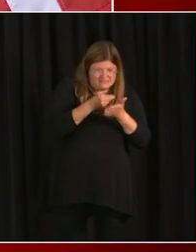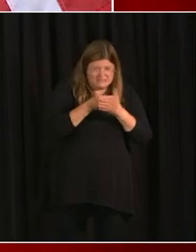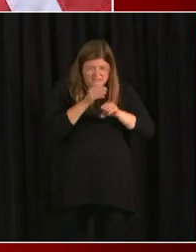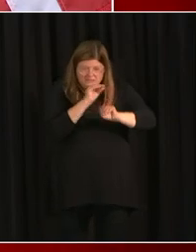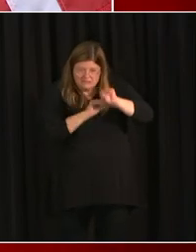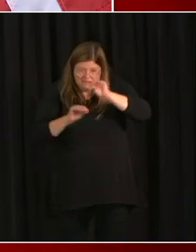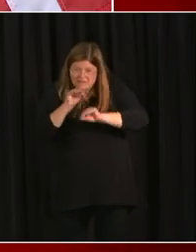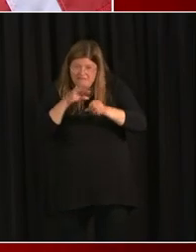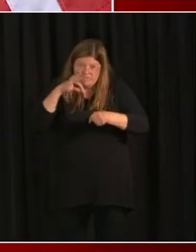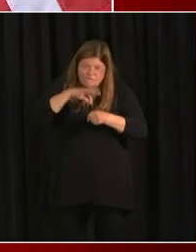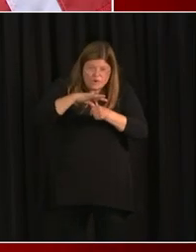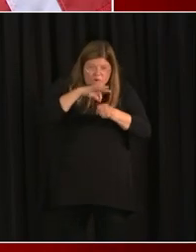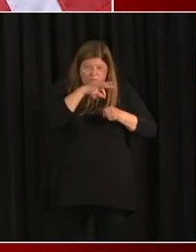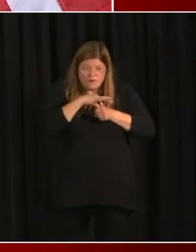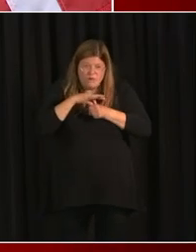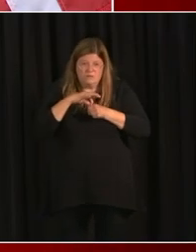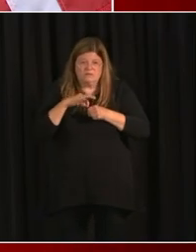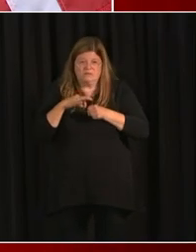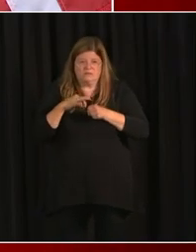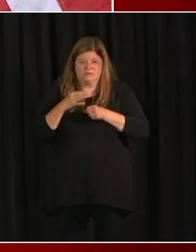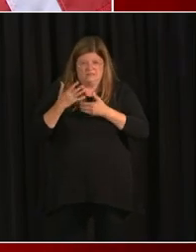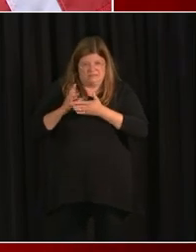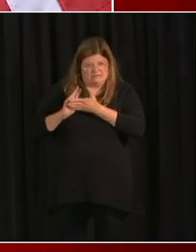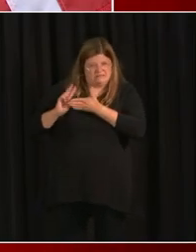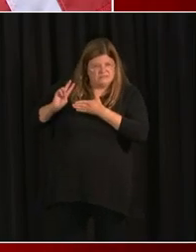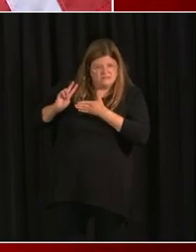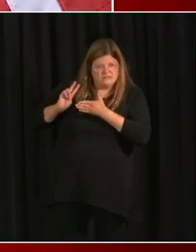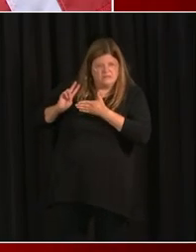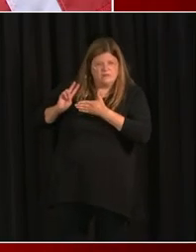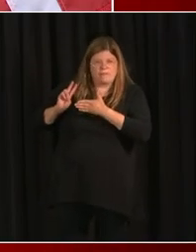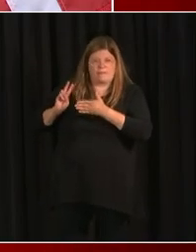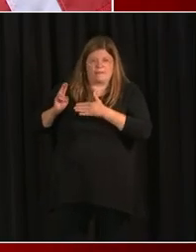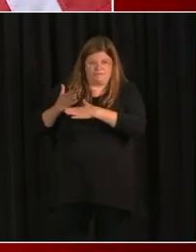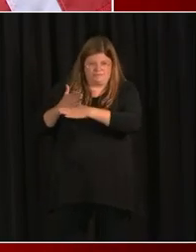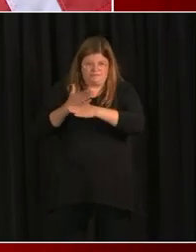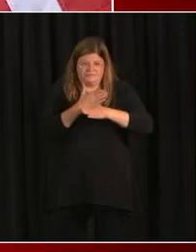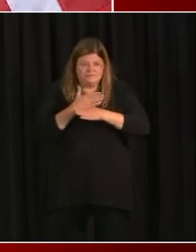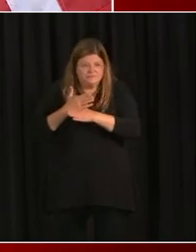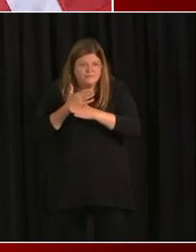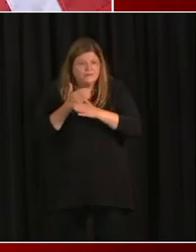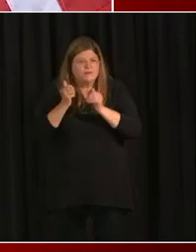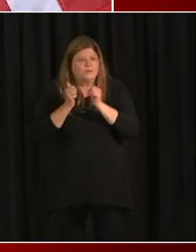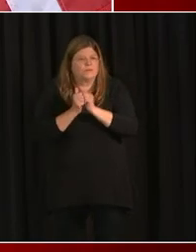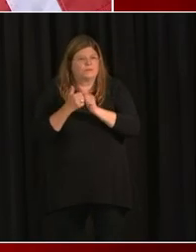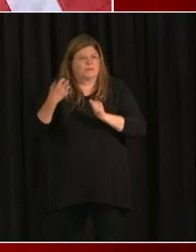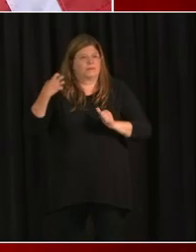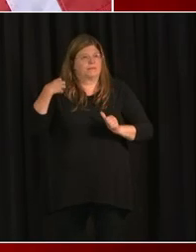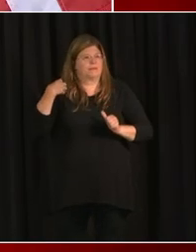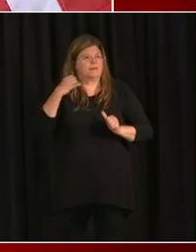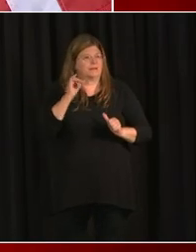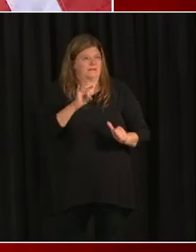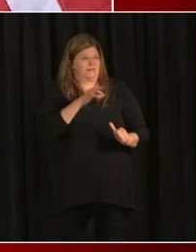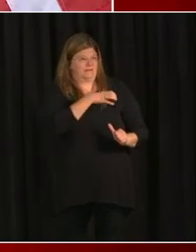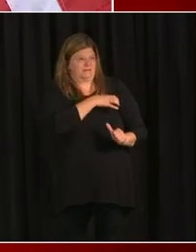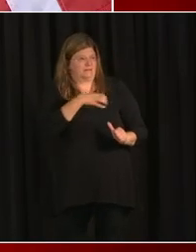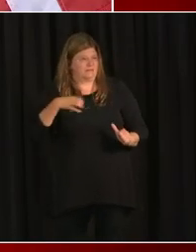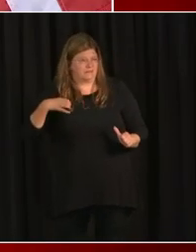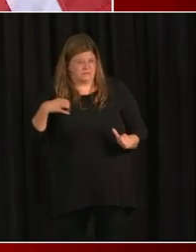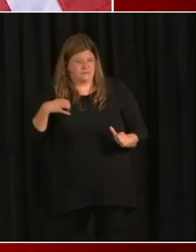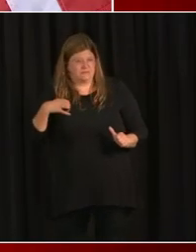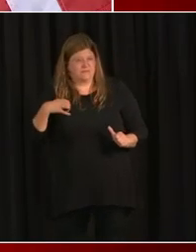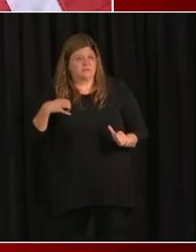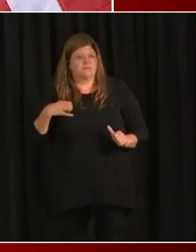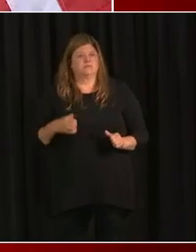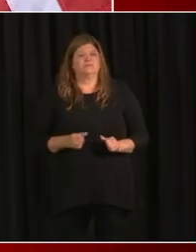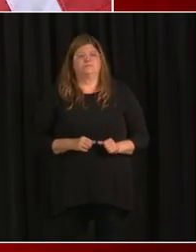on preliminarily a couple of weeks ago, which we have shared with the chairman of the council. Okay, any